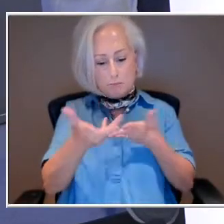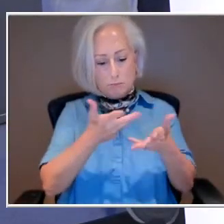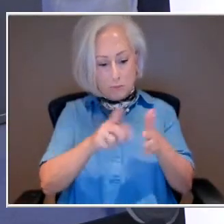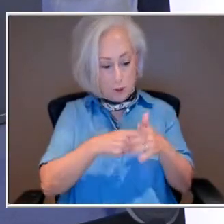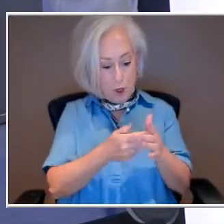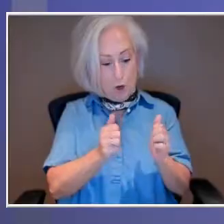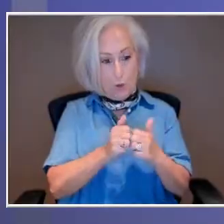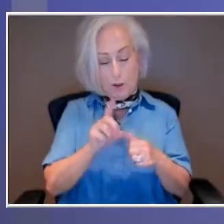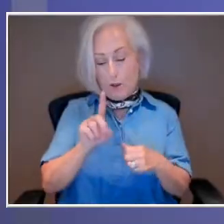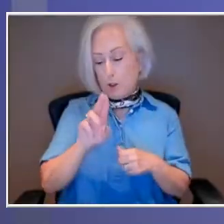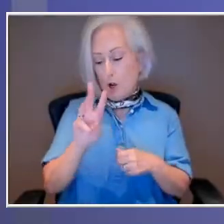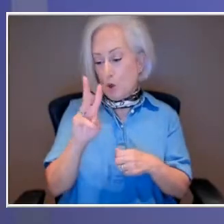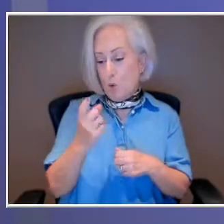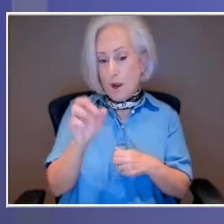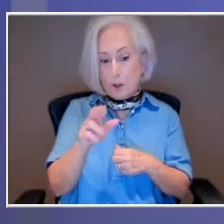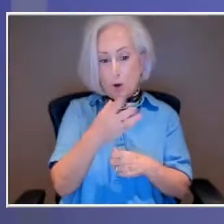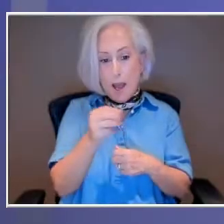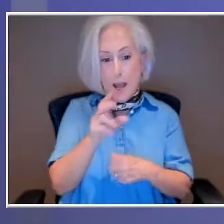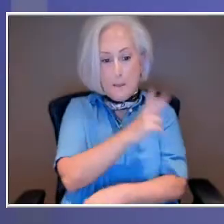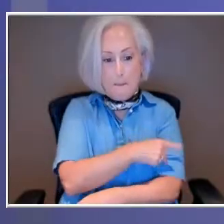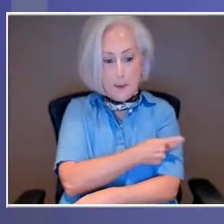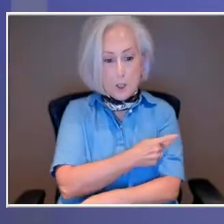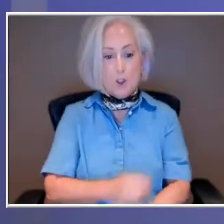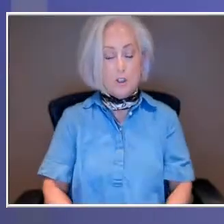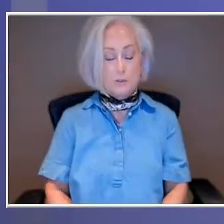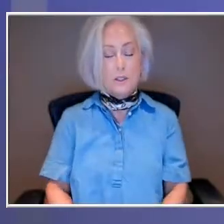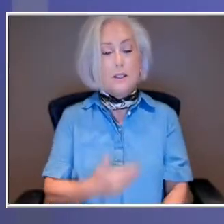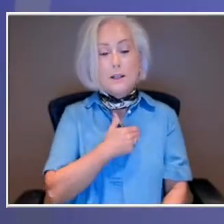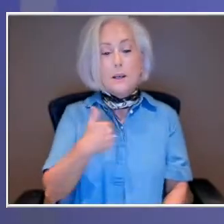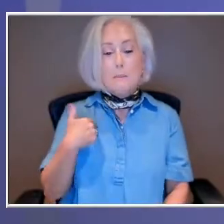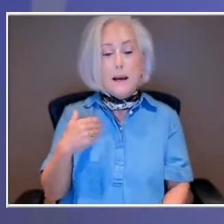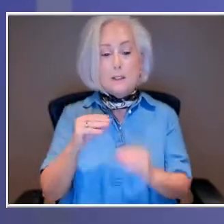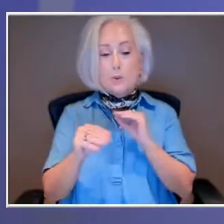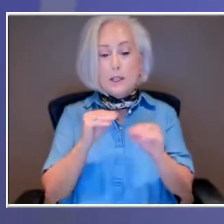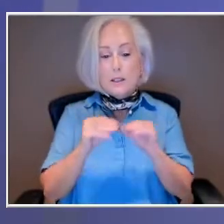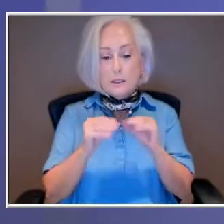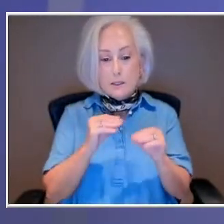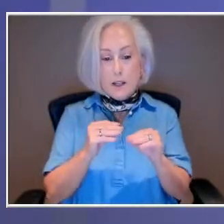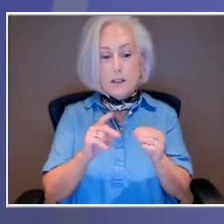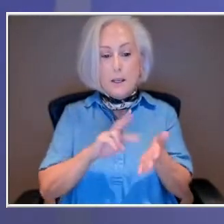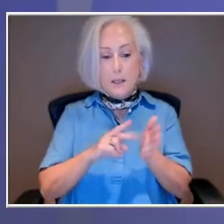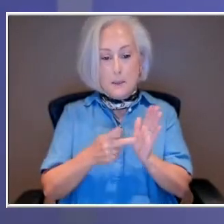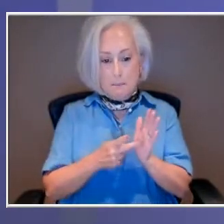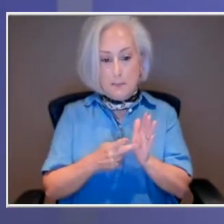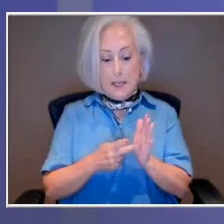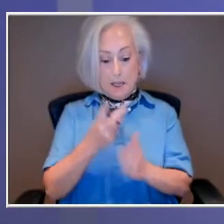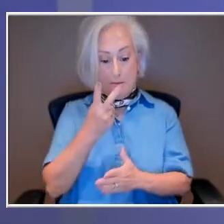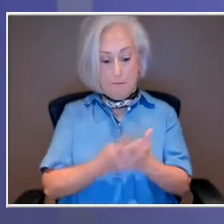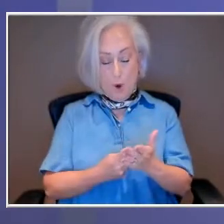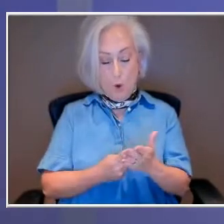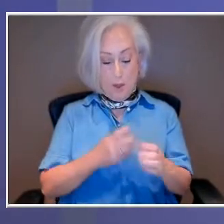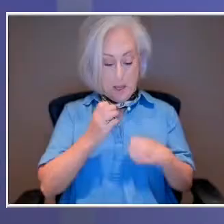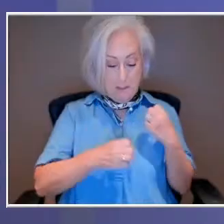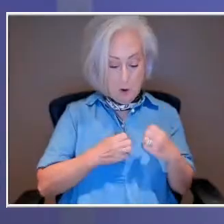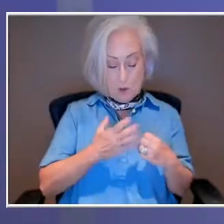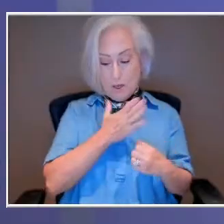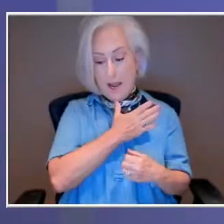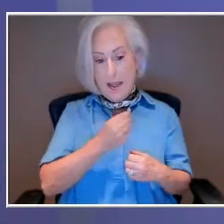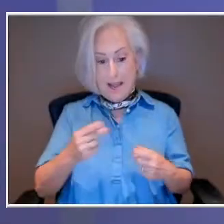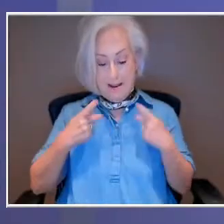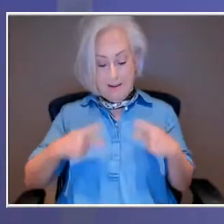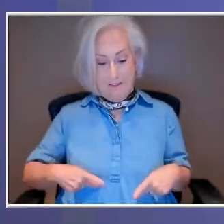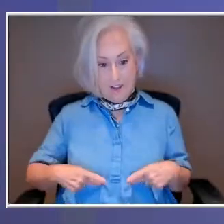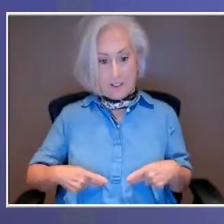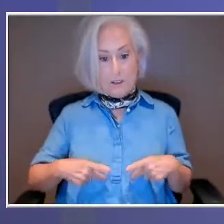patient? Yeah, like you were saying, breast reconstruction is really about, restoration of both the physical and the emotional. Mm-hmm. And so we meet with